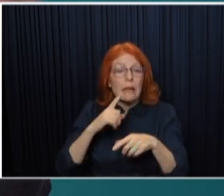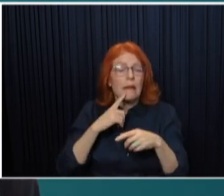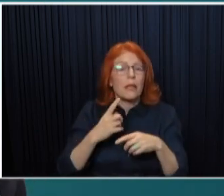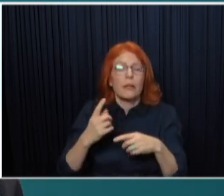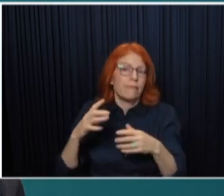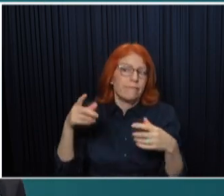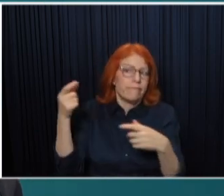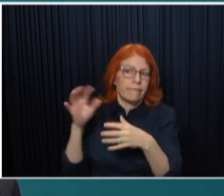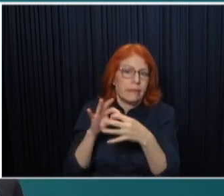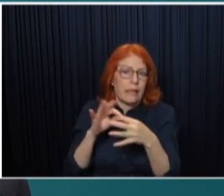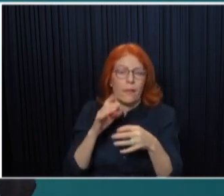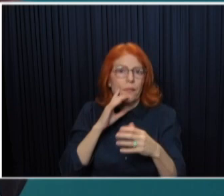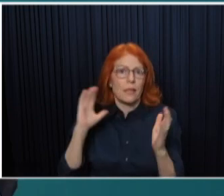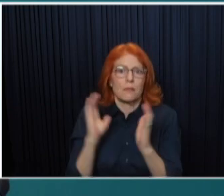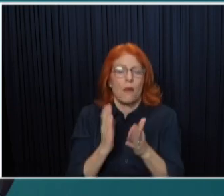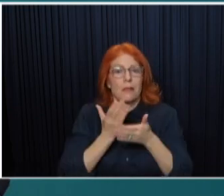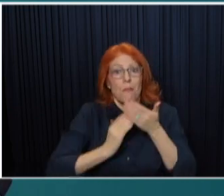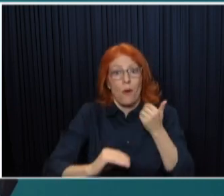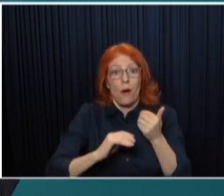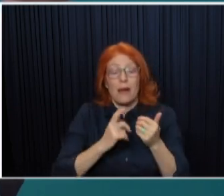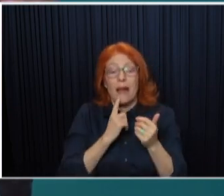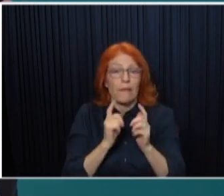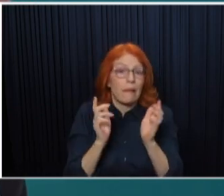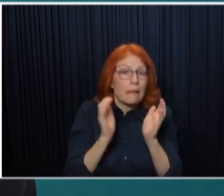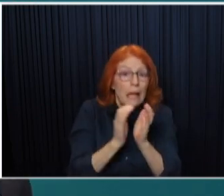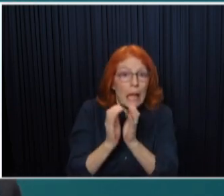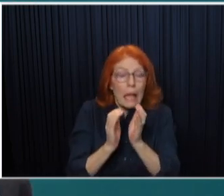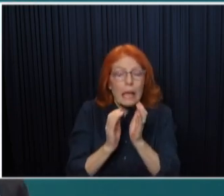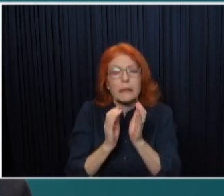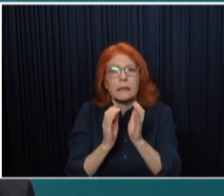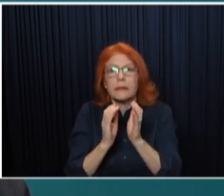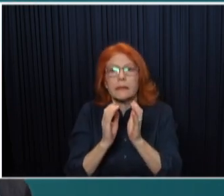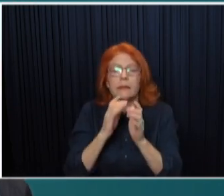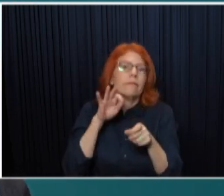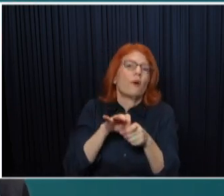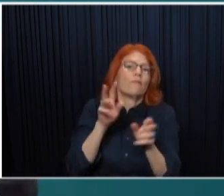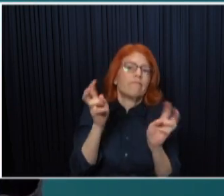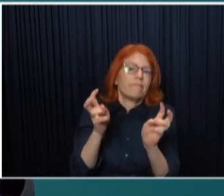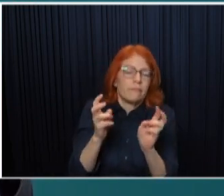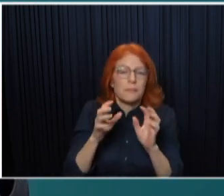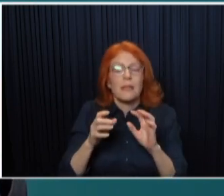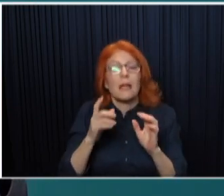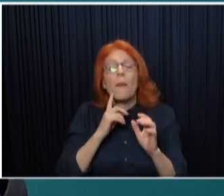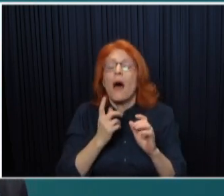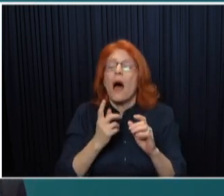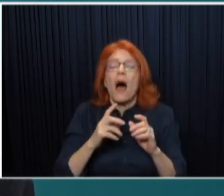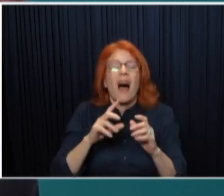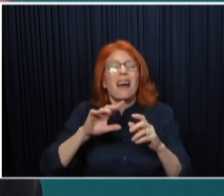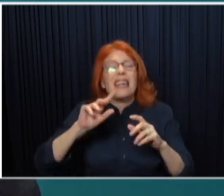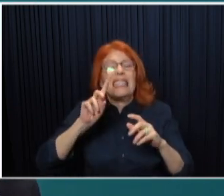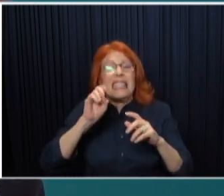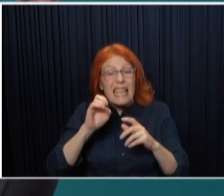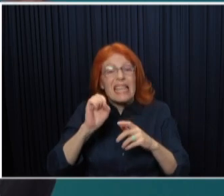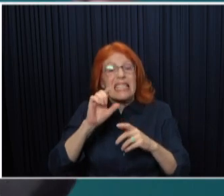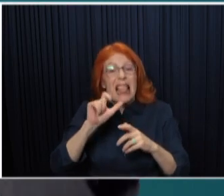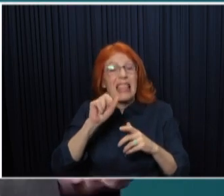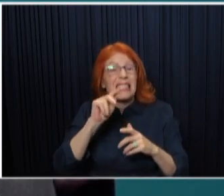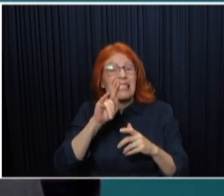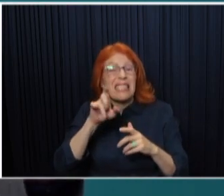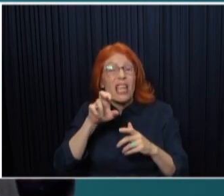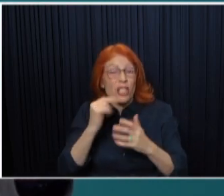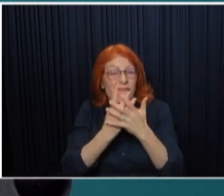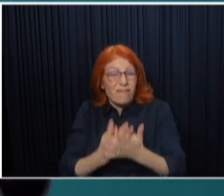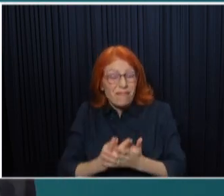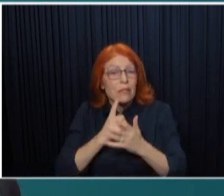you know, the smallest portion of the pie, and we have the littlest say. Desalination is risky. There's a reason why we have not done it on a